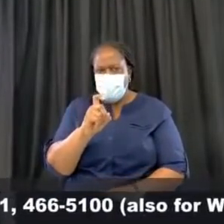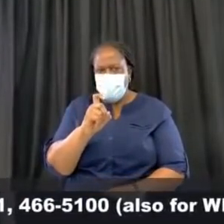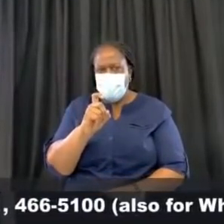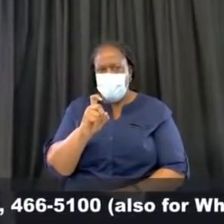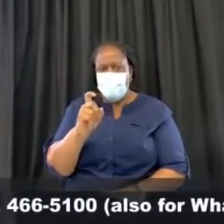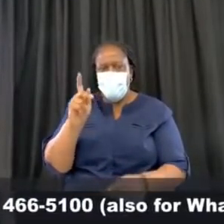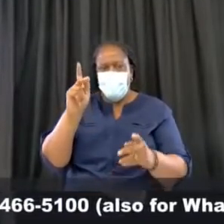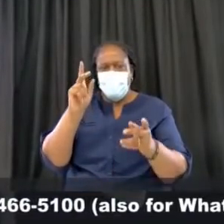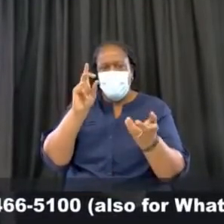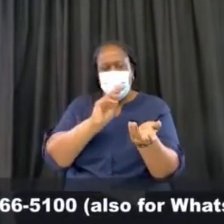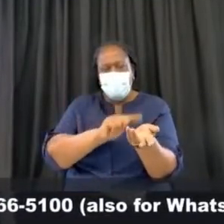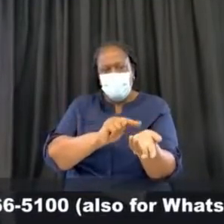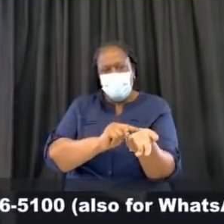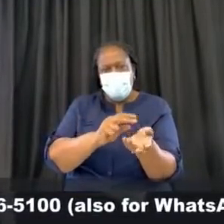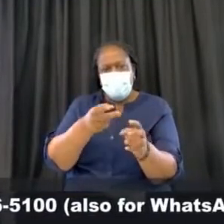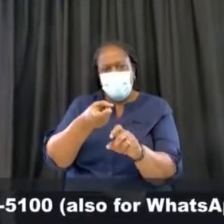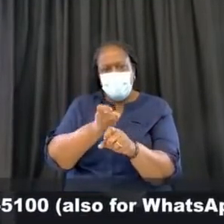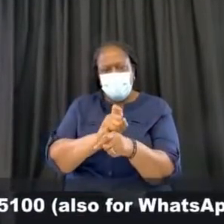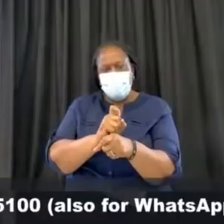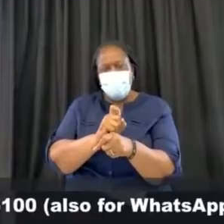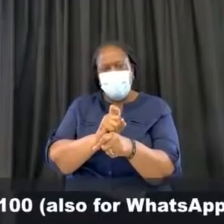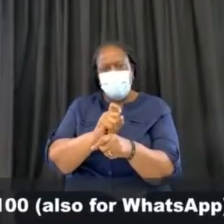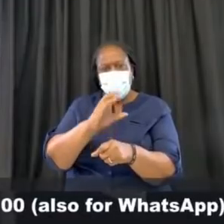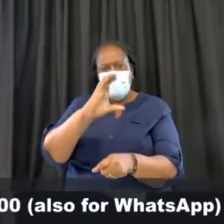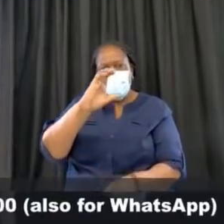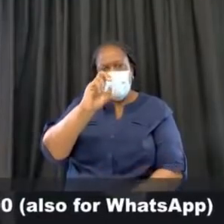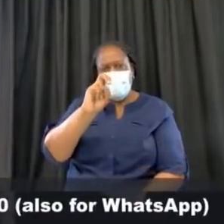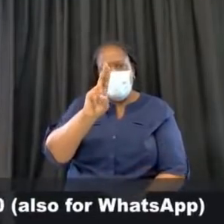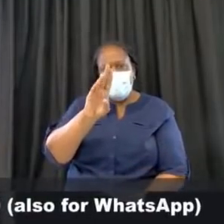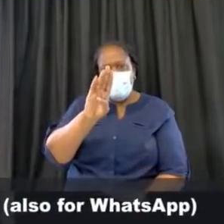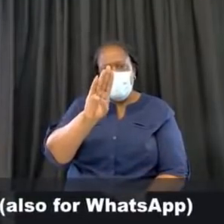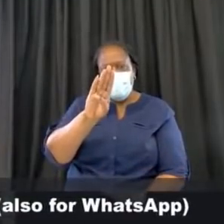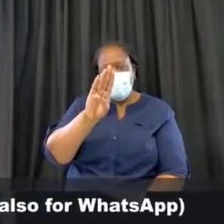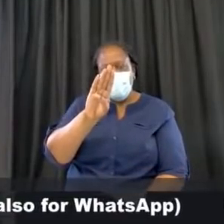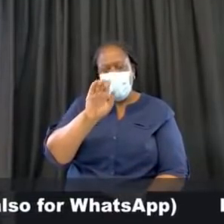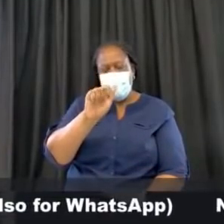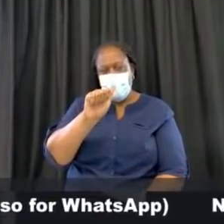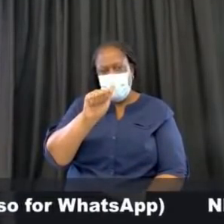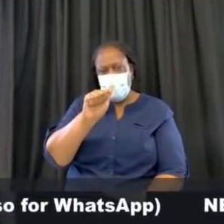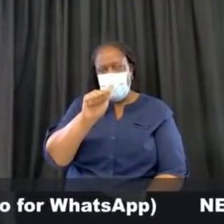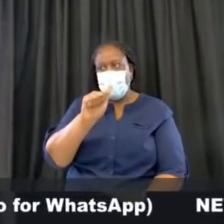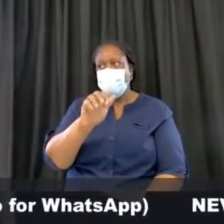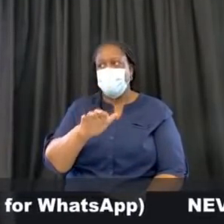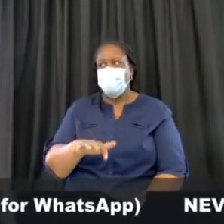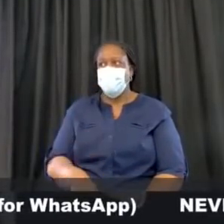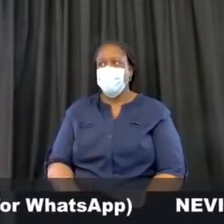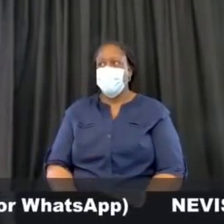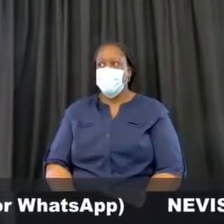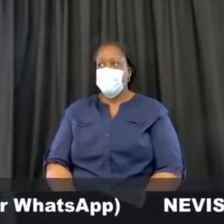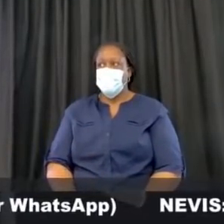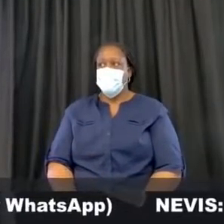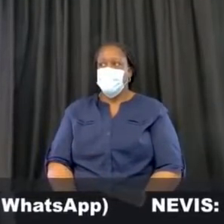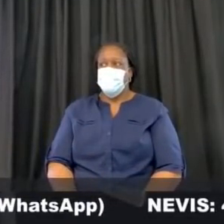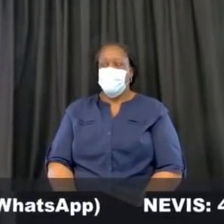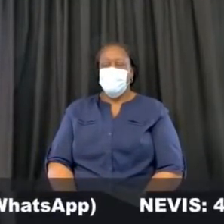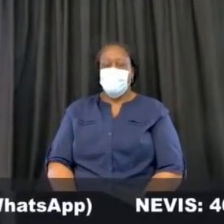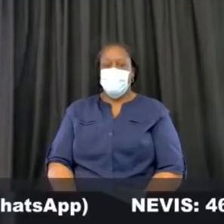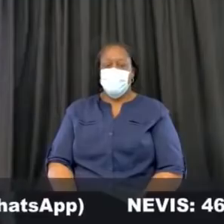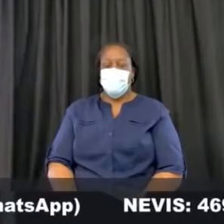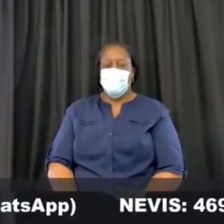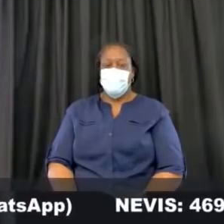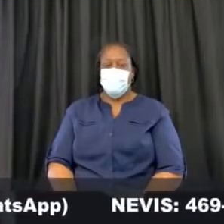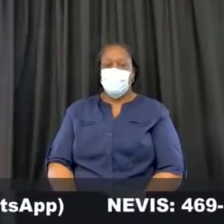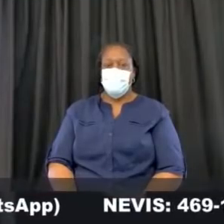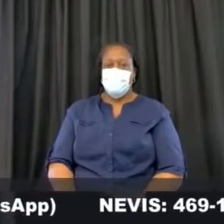We have said here several times before that we identified the private ward as